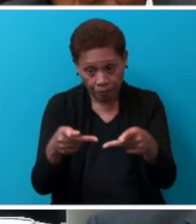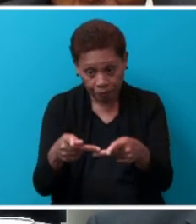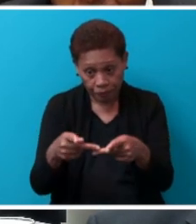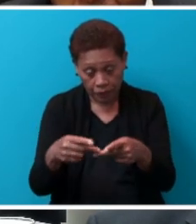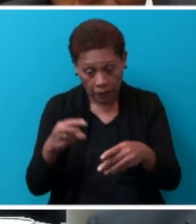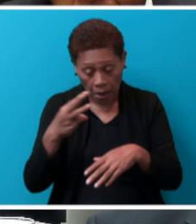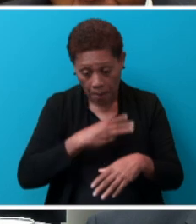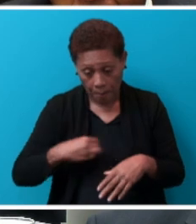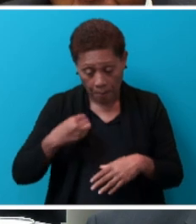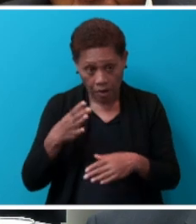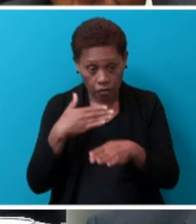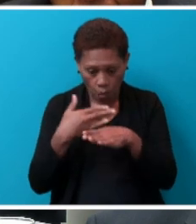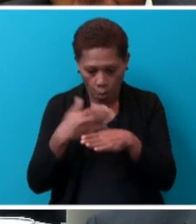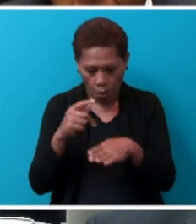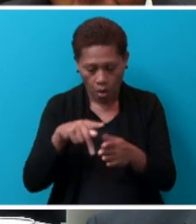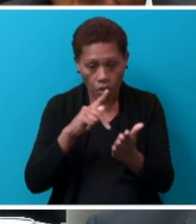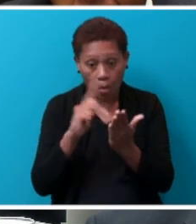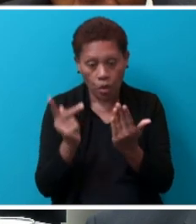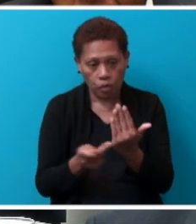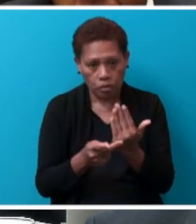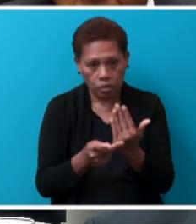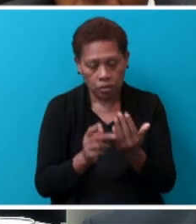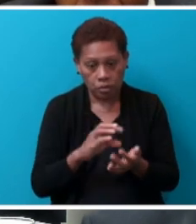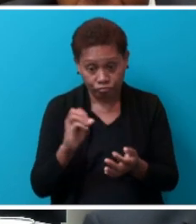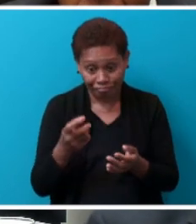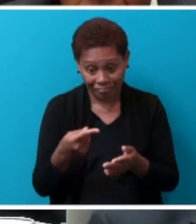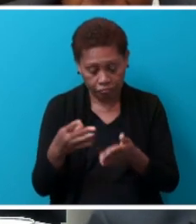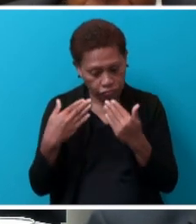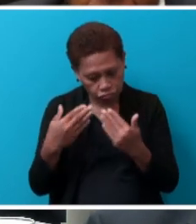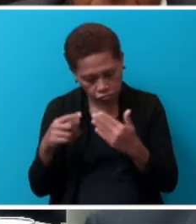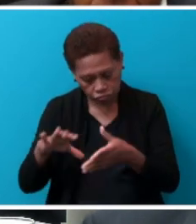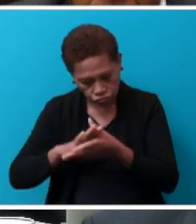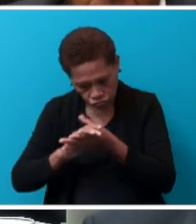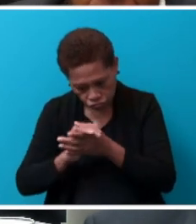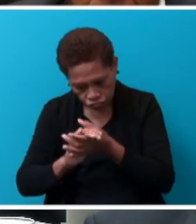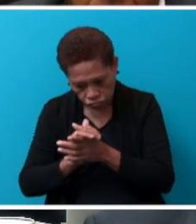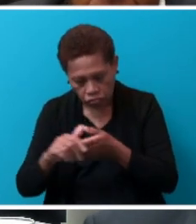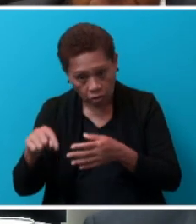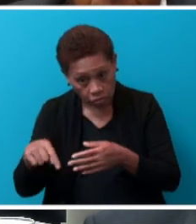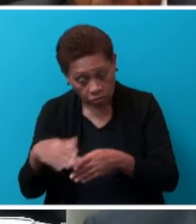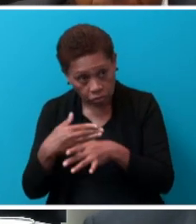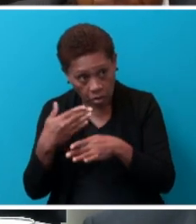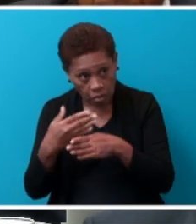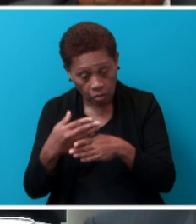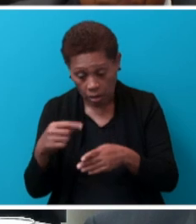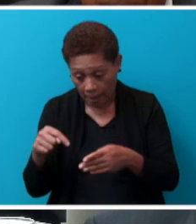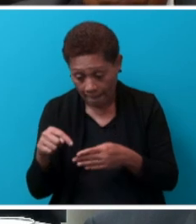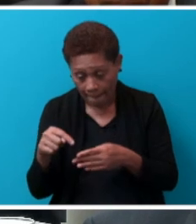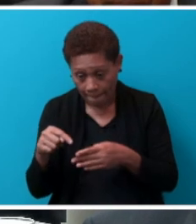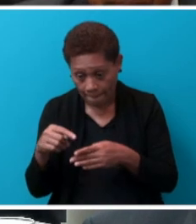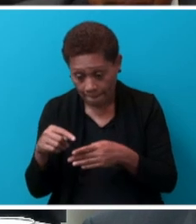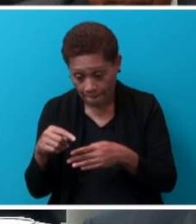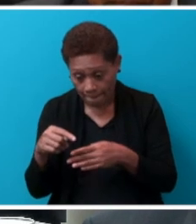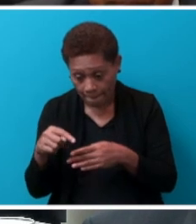Ministry of Works on the project. I would like to acknowledge the valuable support provided by Fiji Airports Limited in this initial phase.